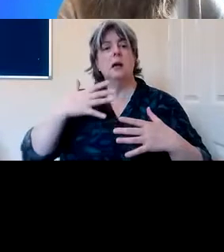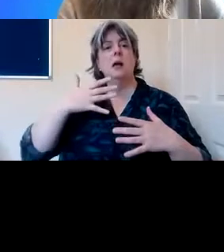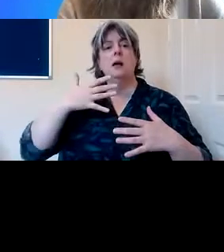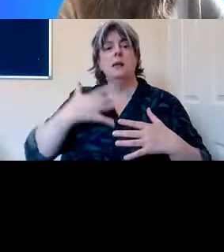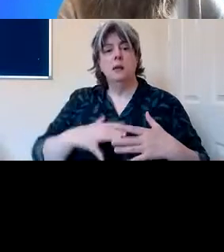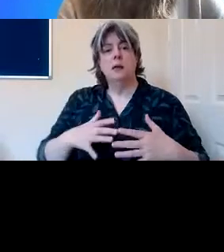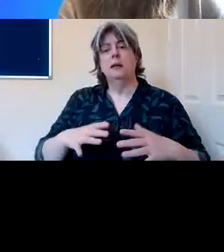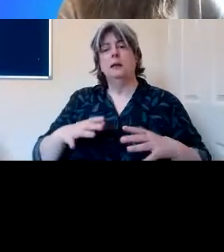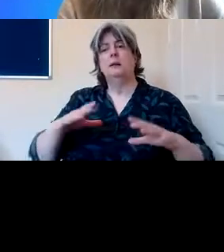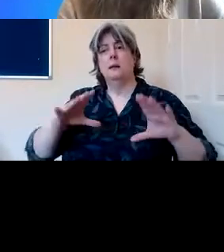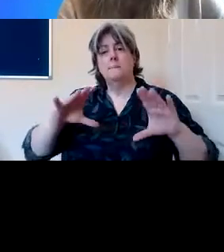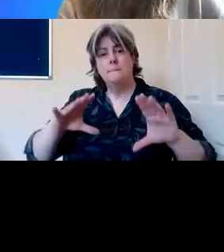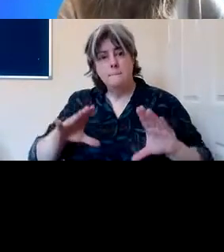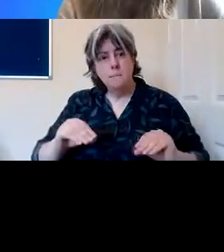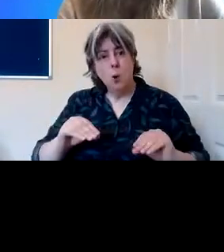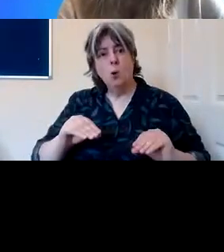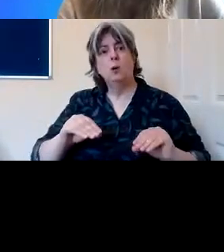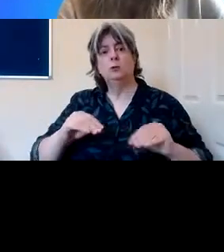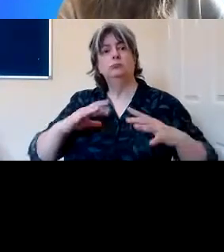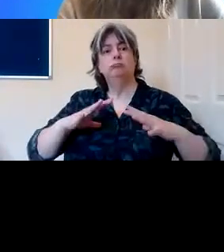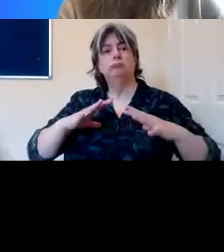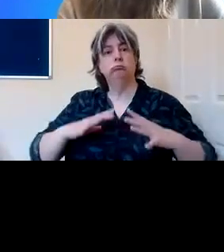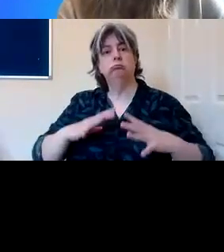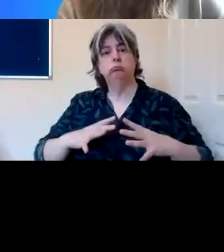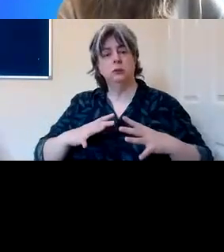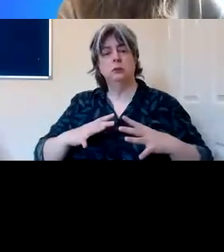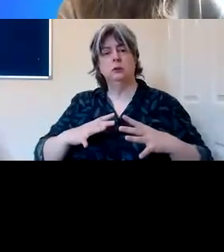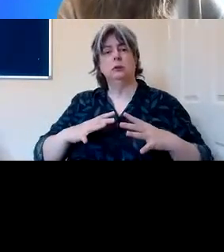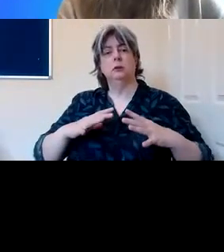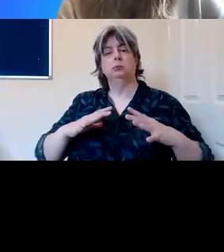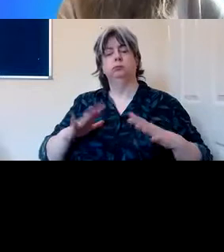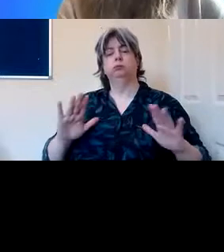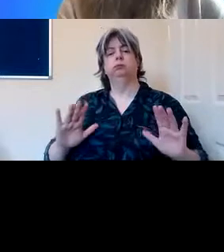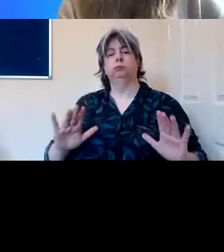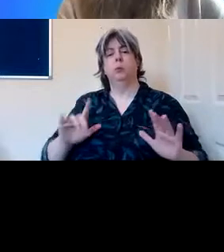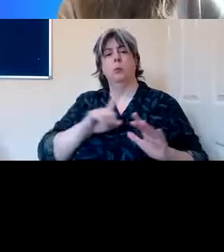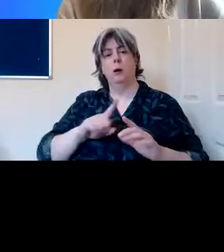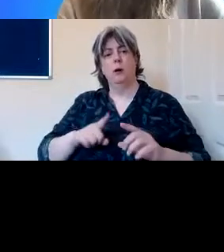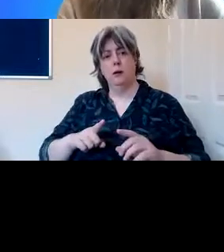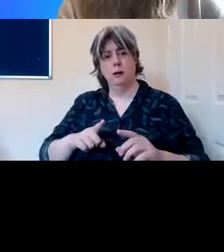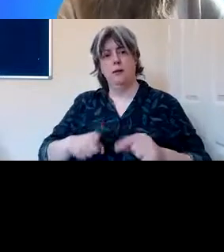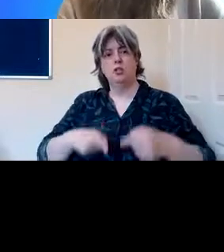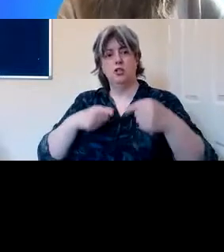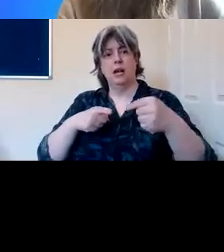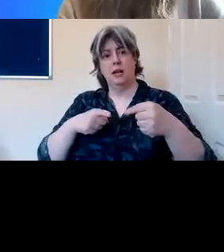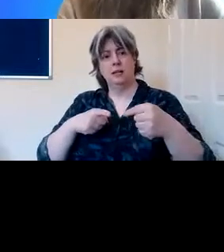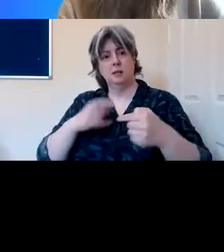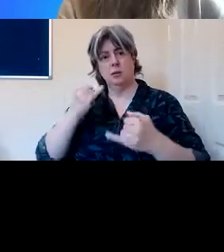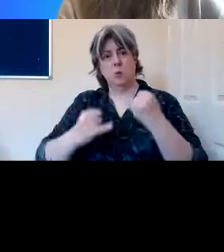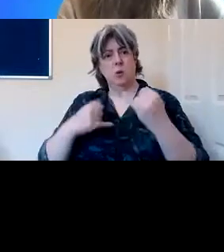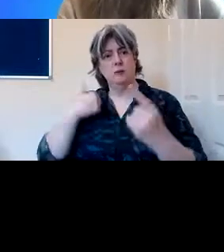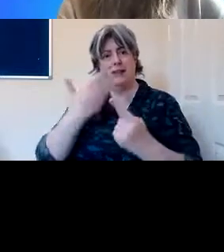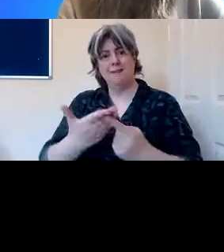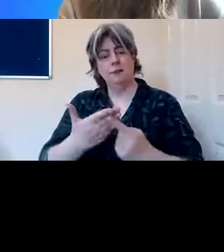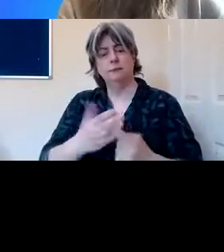challenge before us is now greater than ever. We have set on a radical reforming programme.